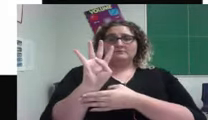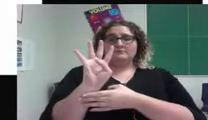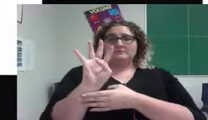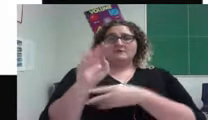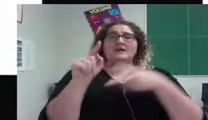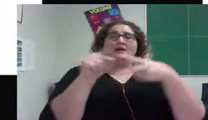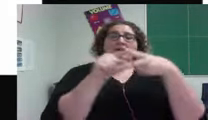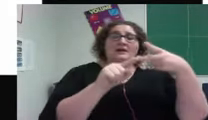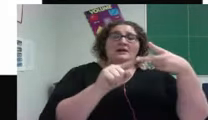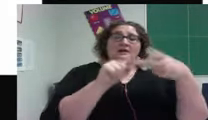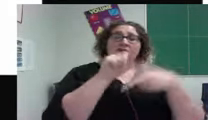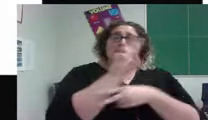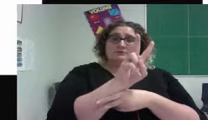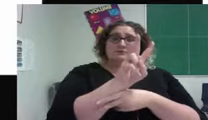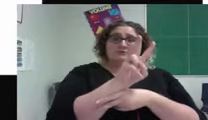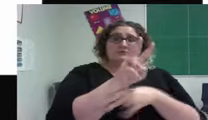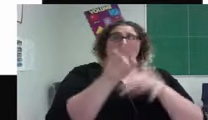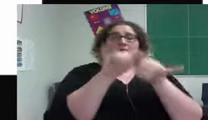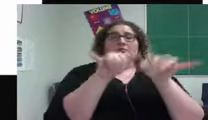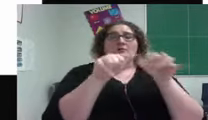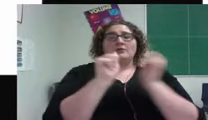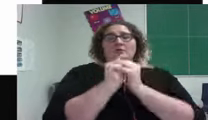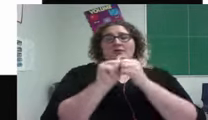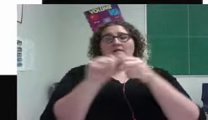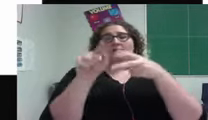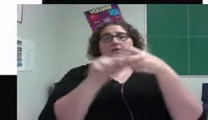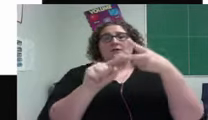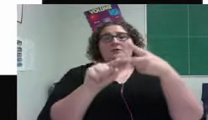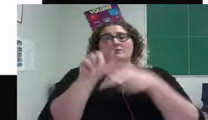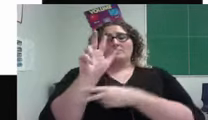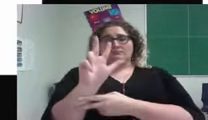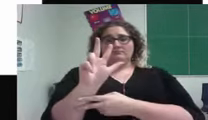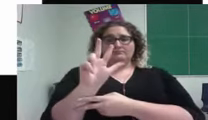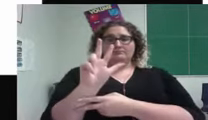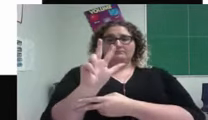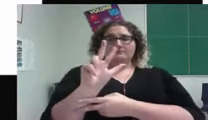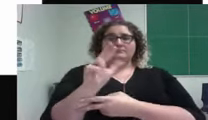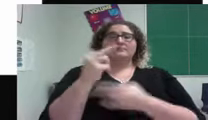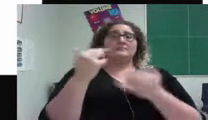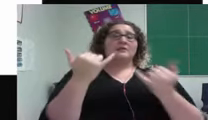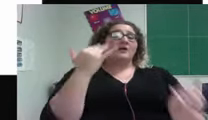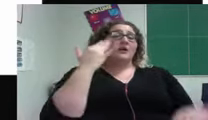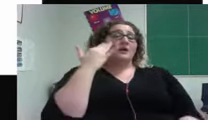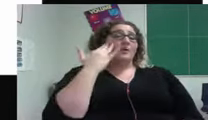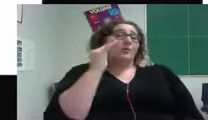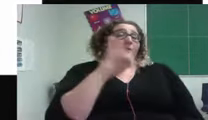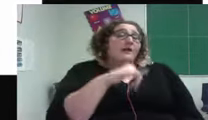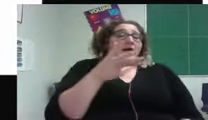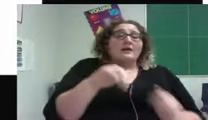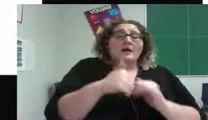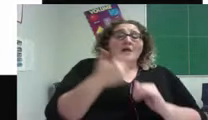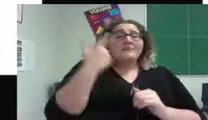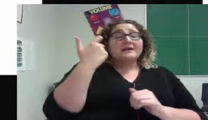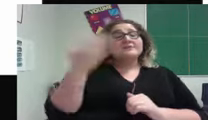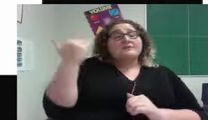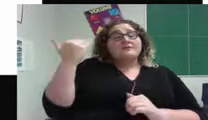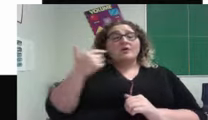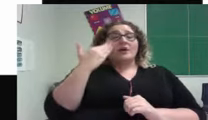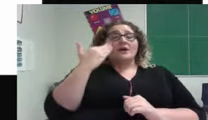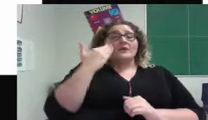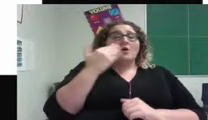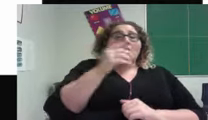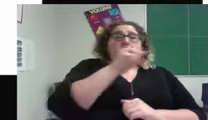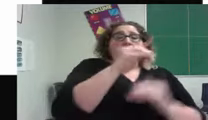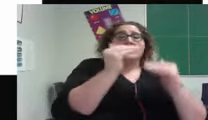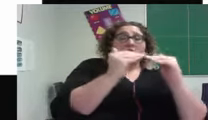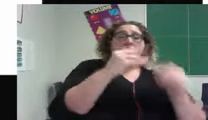I know this because if I knew in the beginning that 1 was congruent to 2 and 2 is congruent